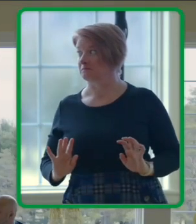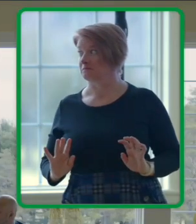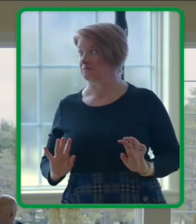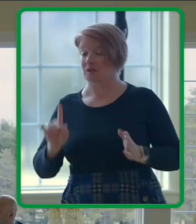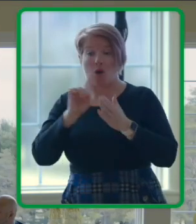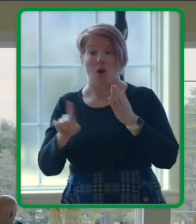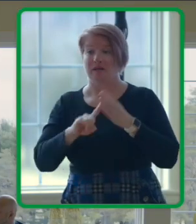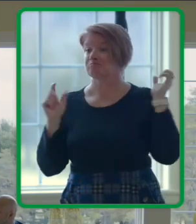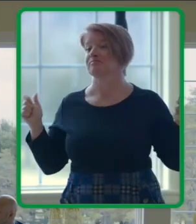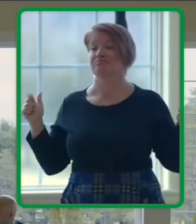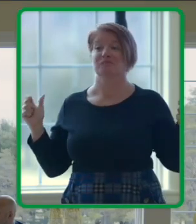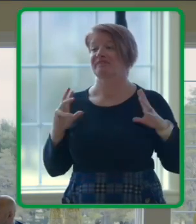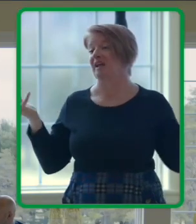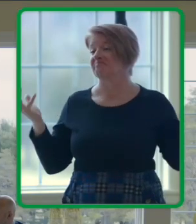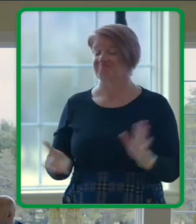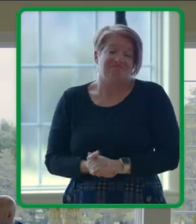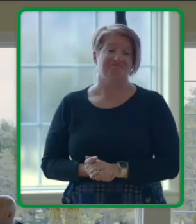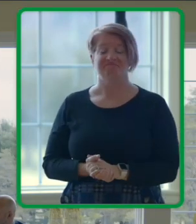The audit went just fine.